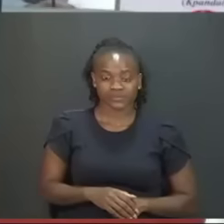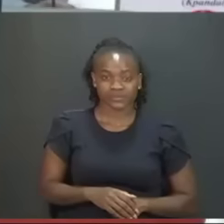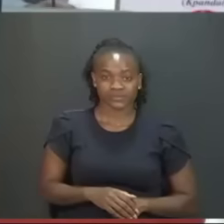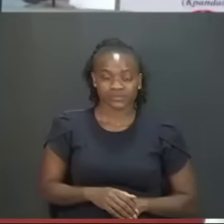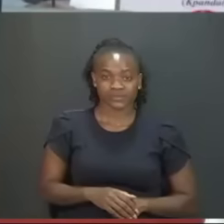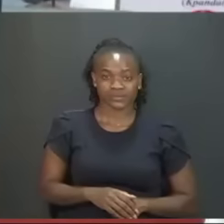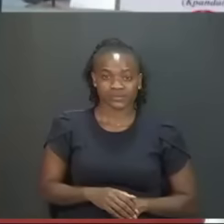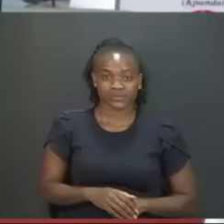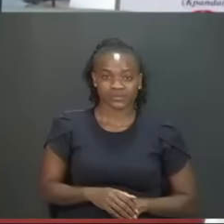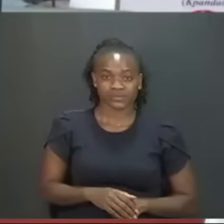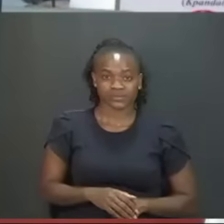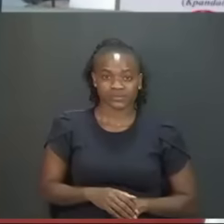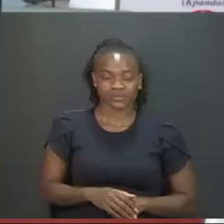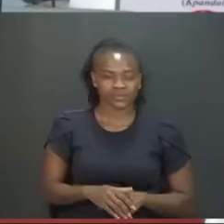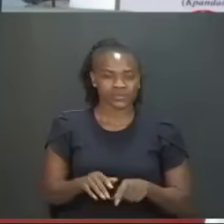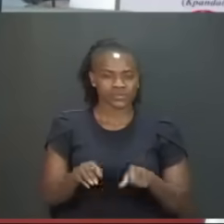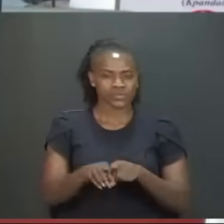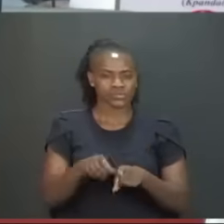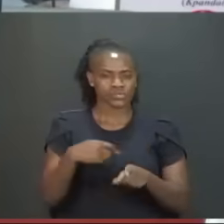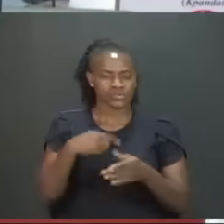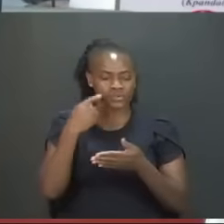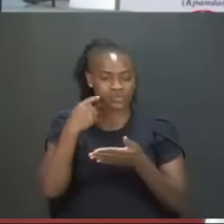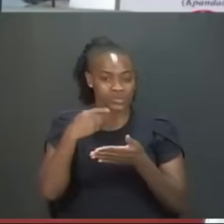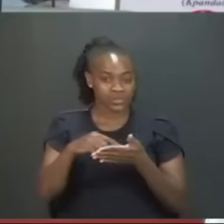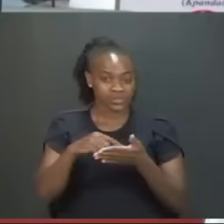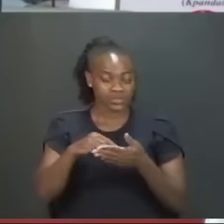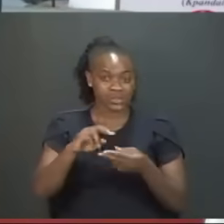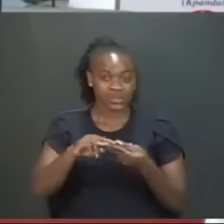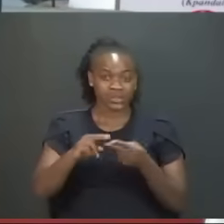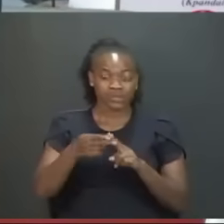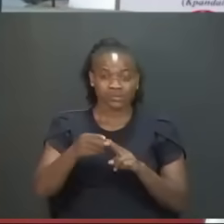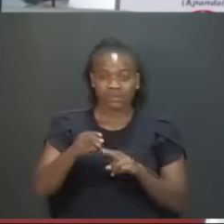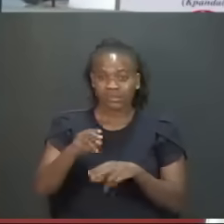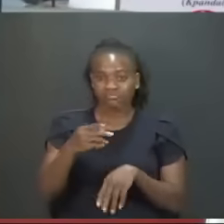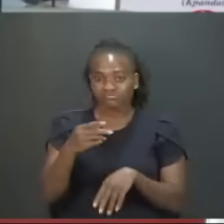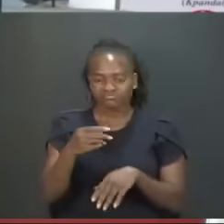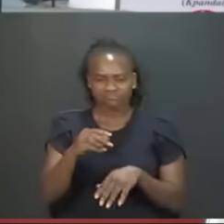I also looked at a number of the questions.